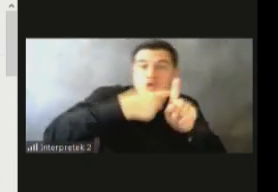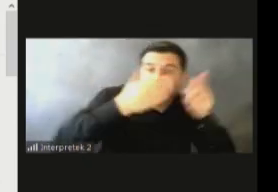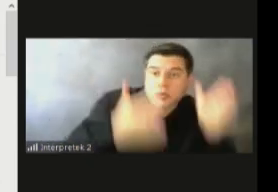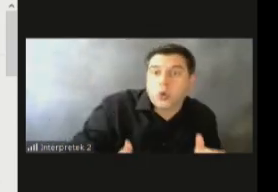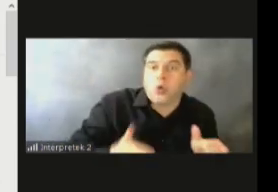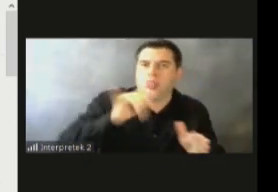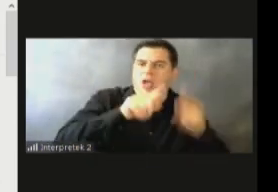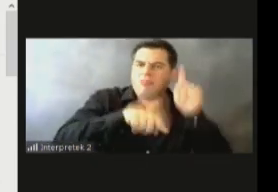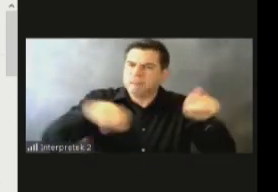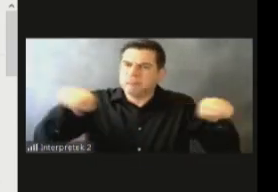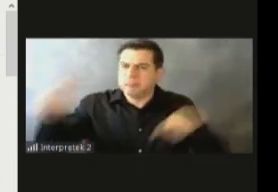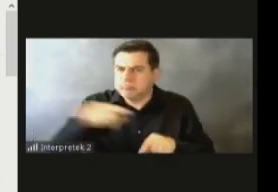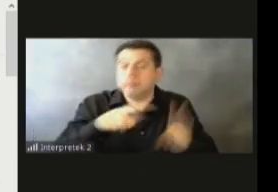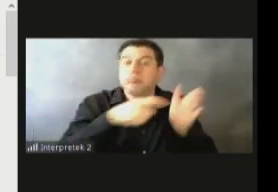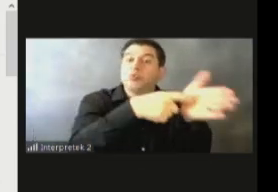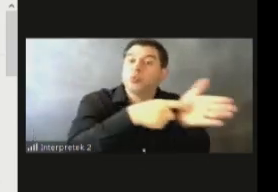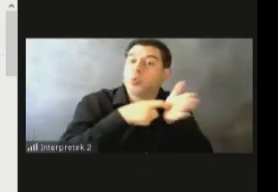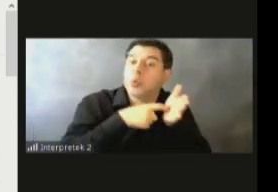affordability.